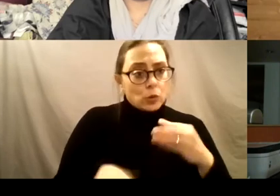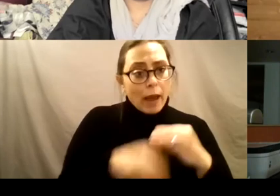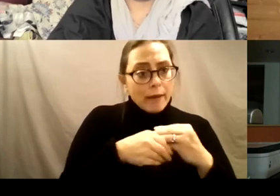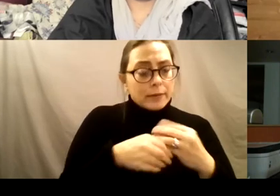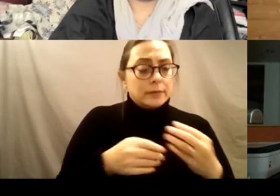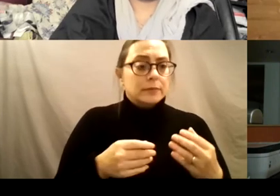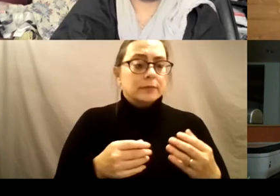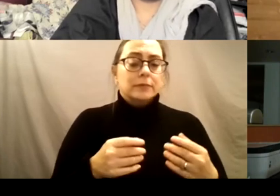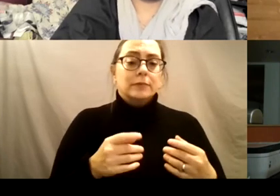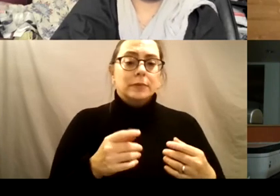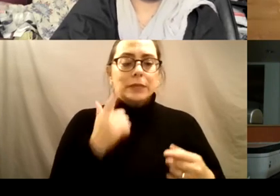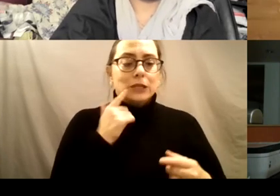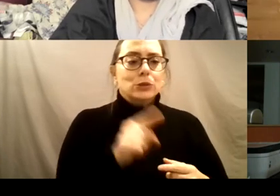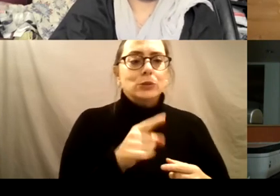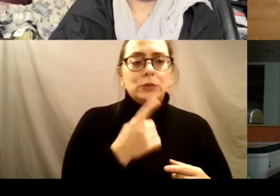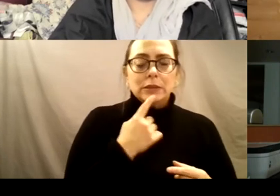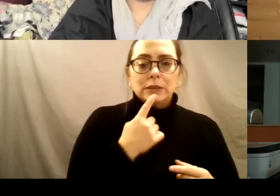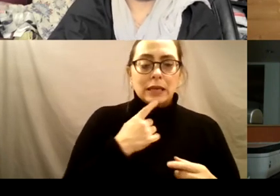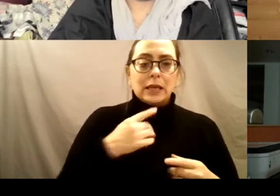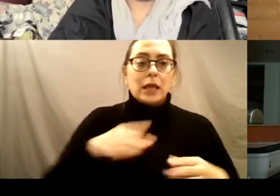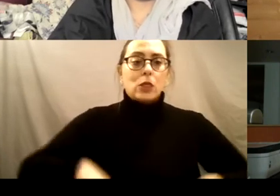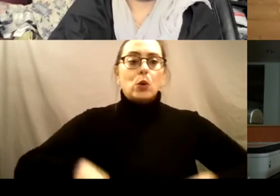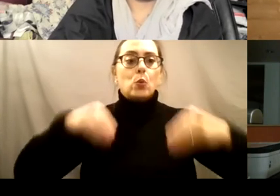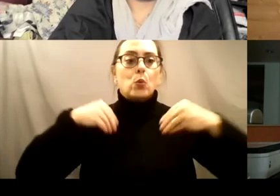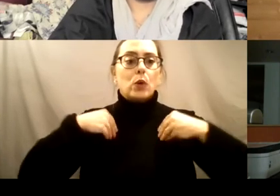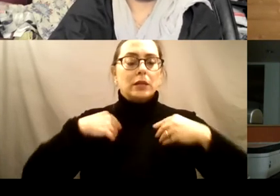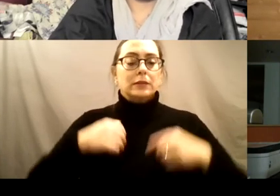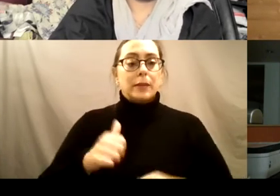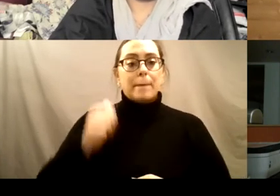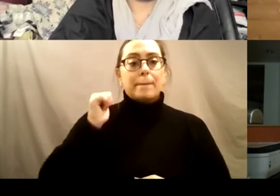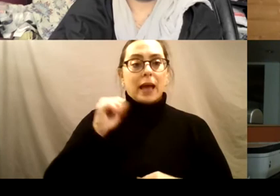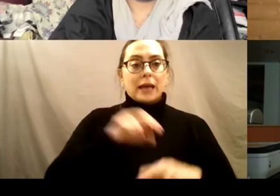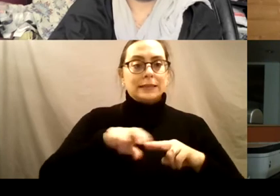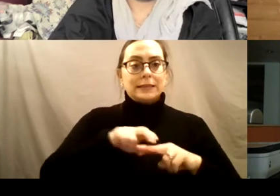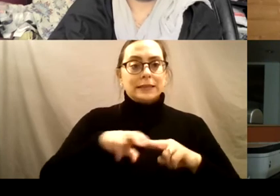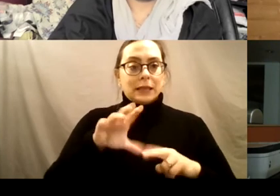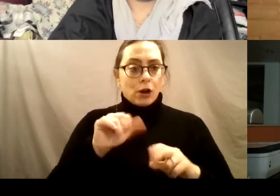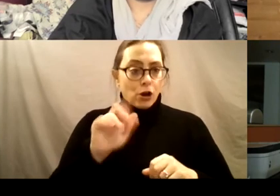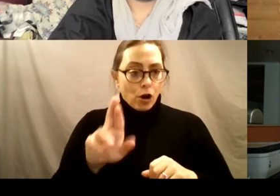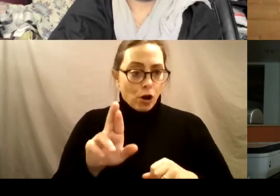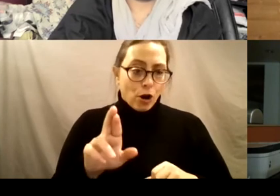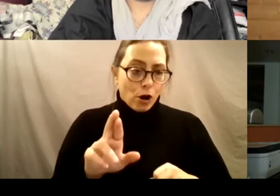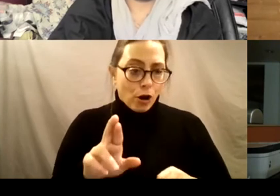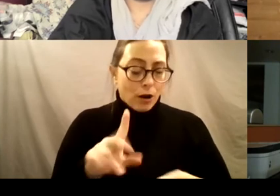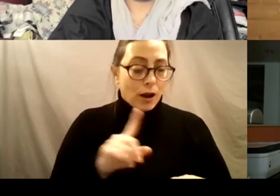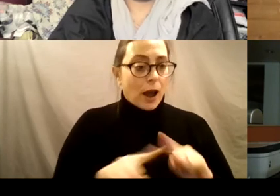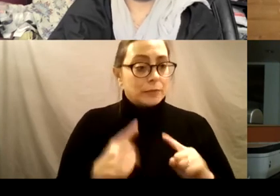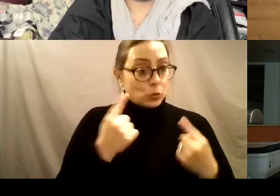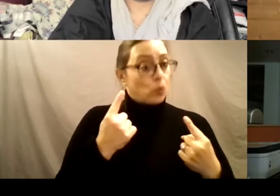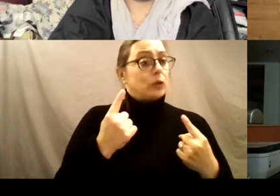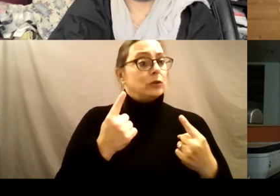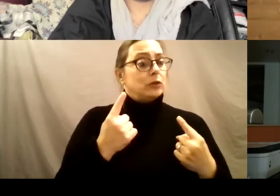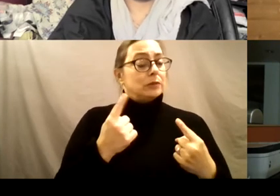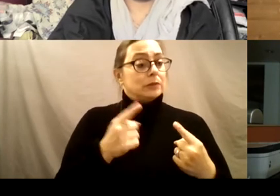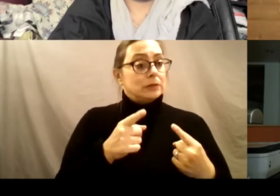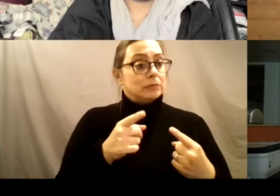said, the quilt in the back seat of a car and all that kind of stuff. And I just wondered whether smell was something that you